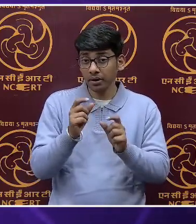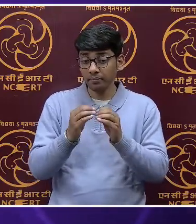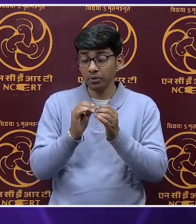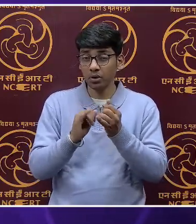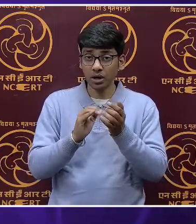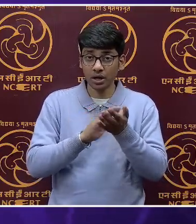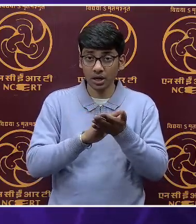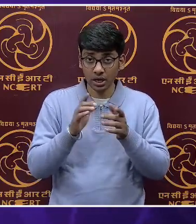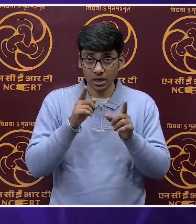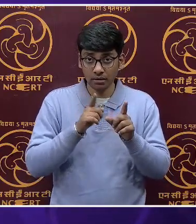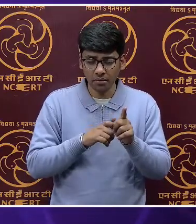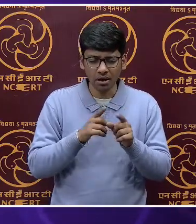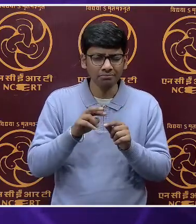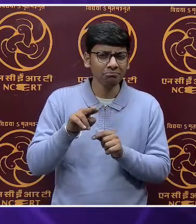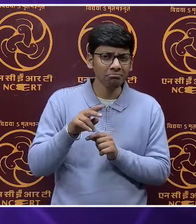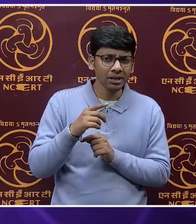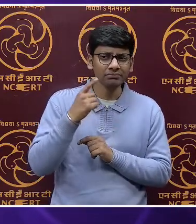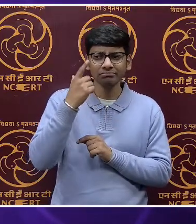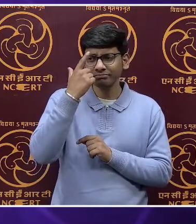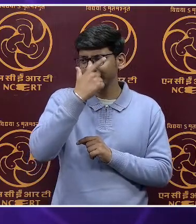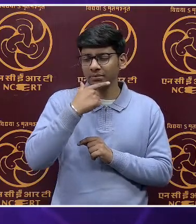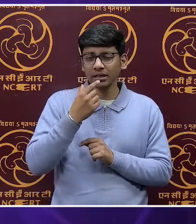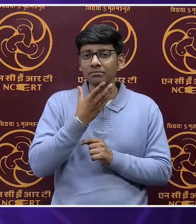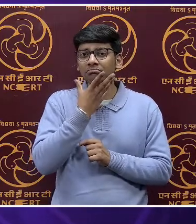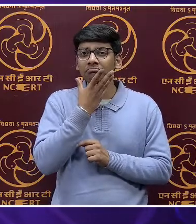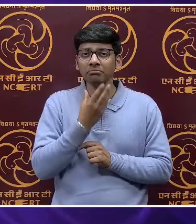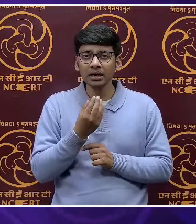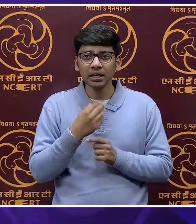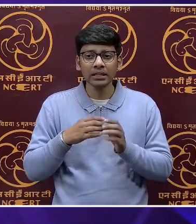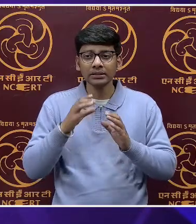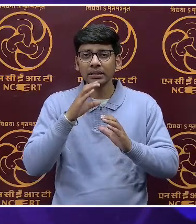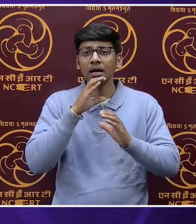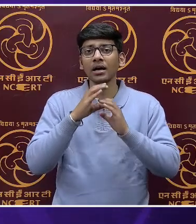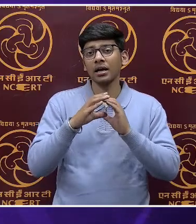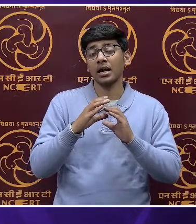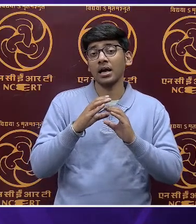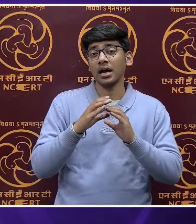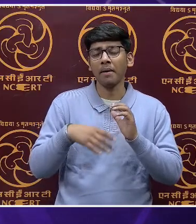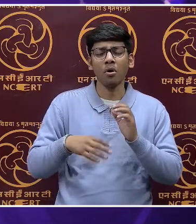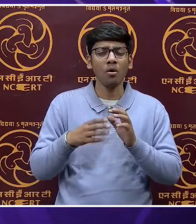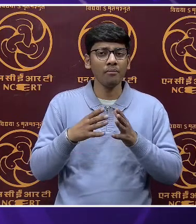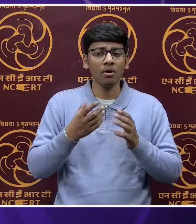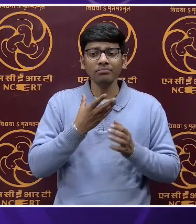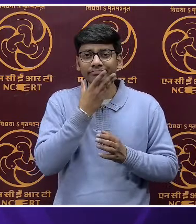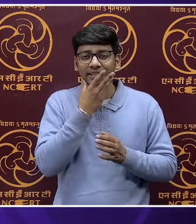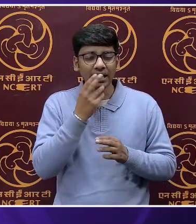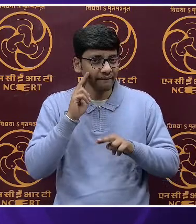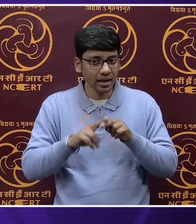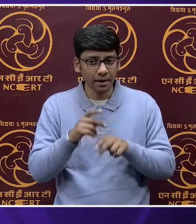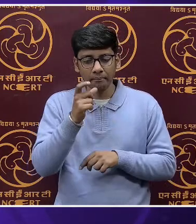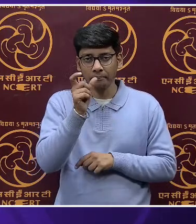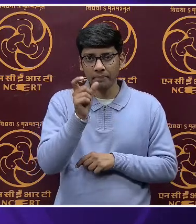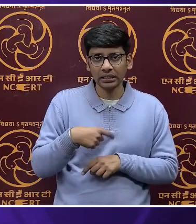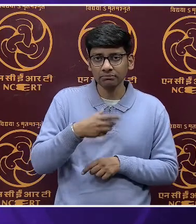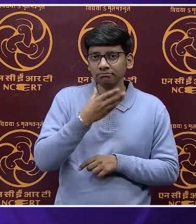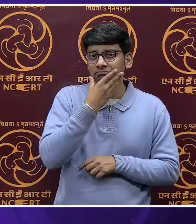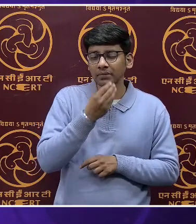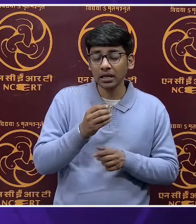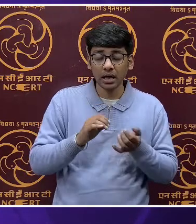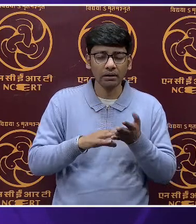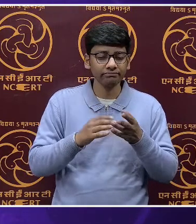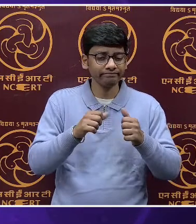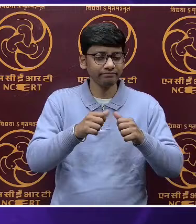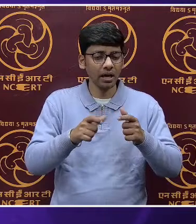face, bushy beard, then she has issues with communicating. Yeah. All right, we'll move fast. She is multilingual. She